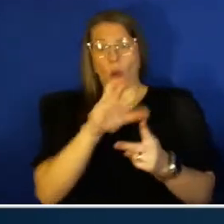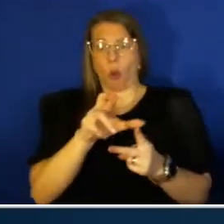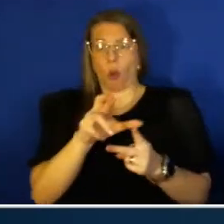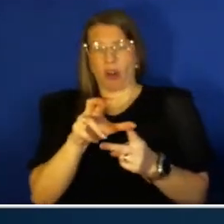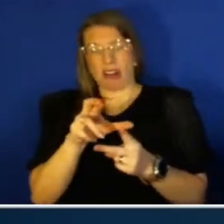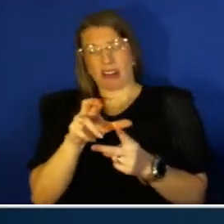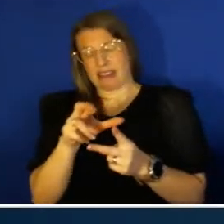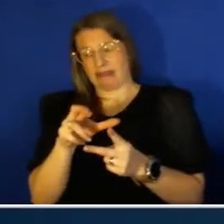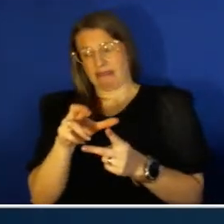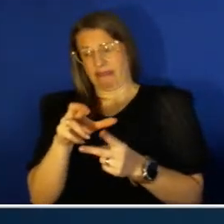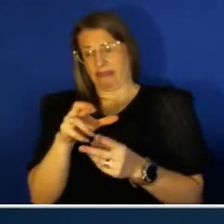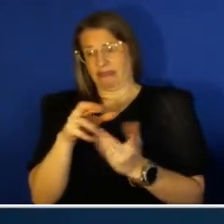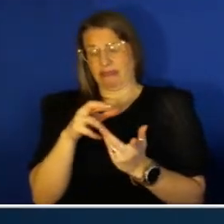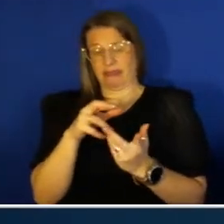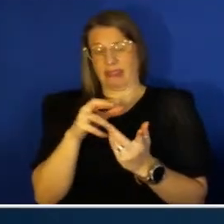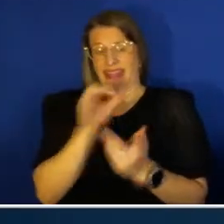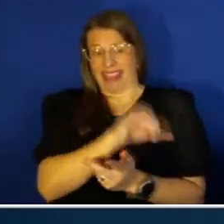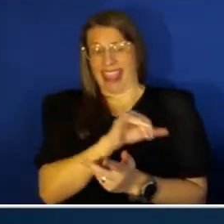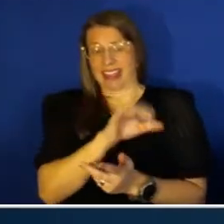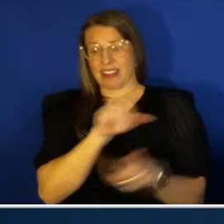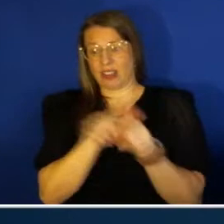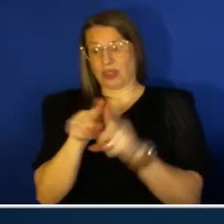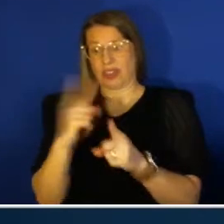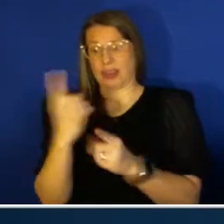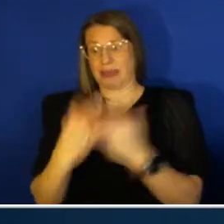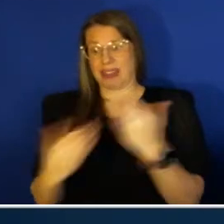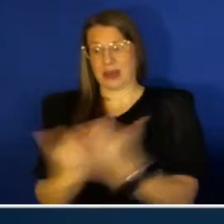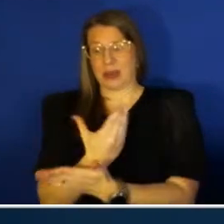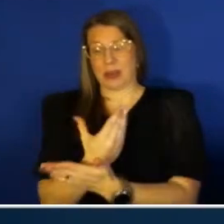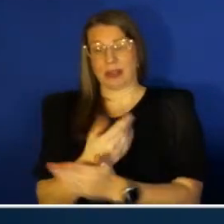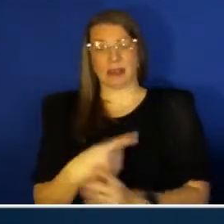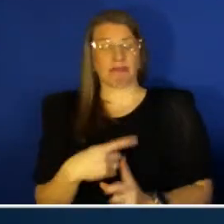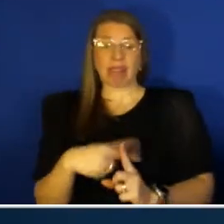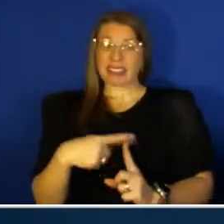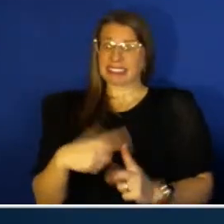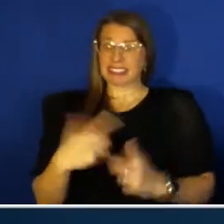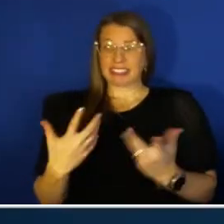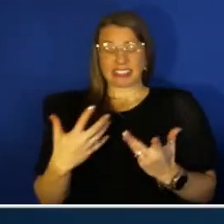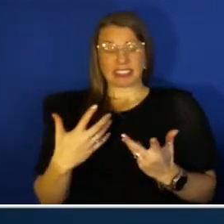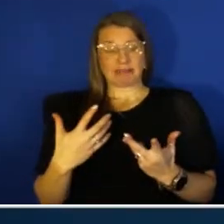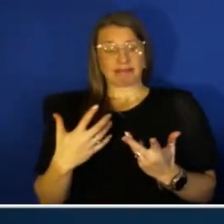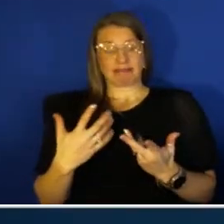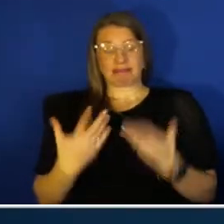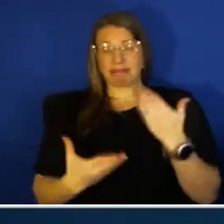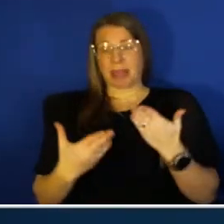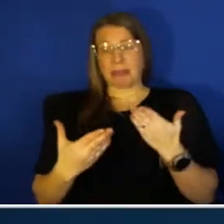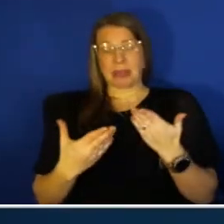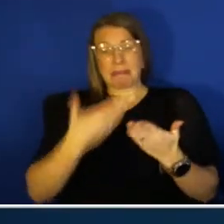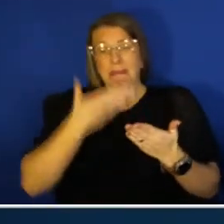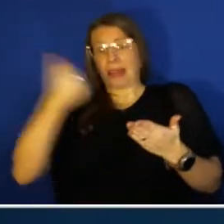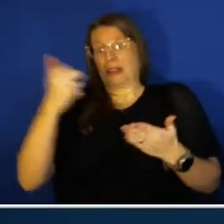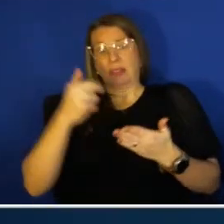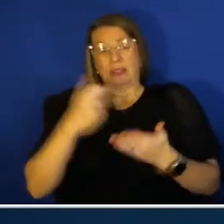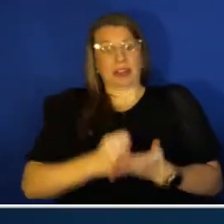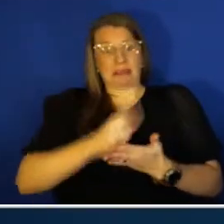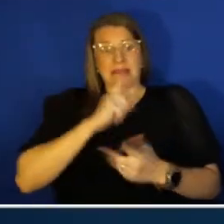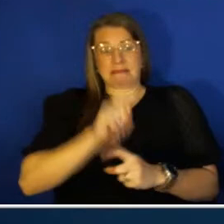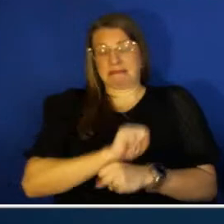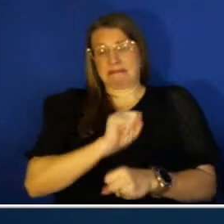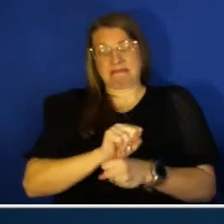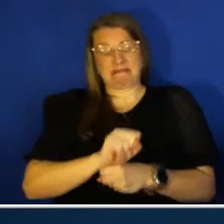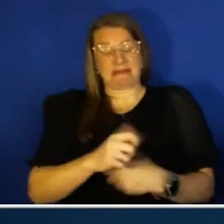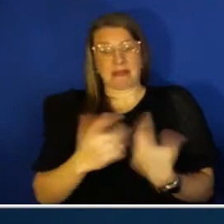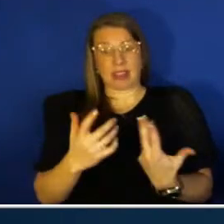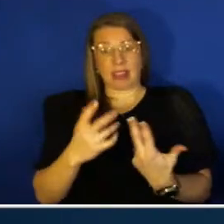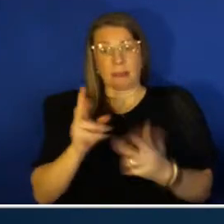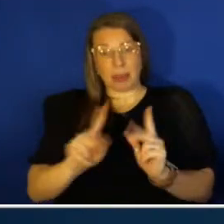something new, and that something new ends up being positive. You've gotten even better treatment. Right. And I think really being able to consider those